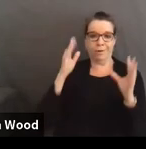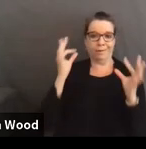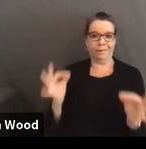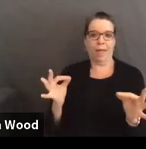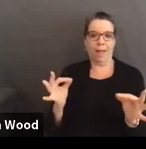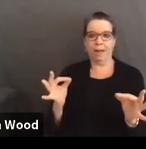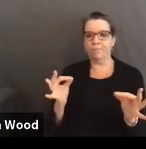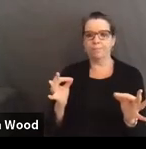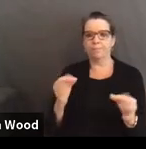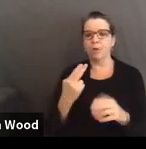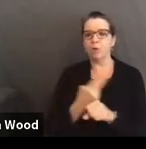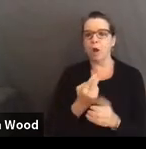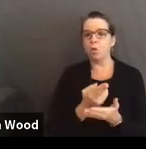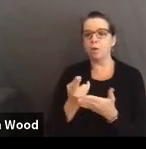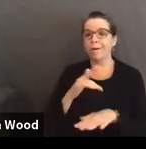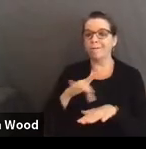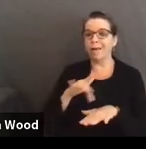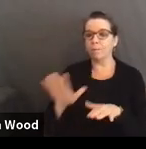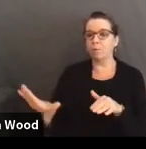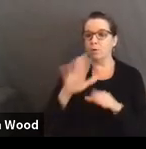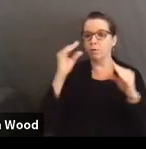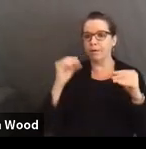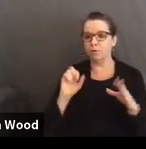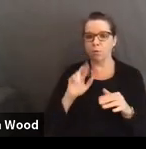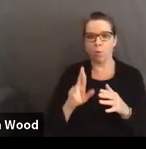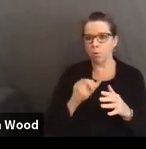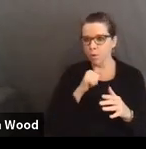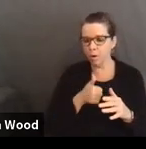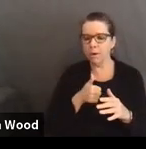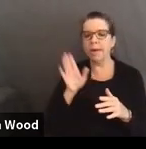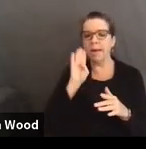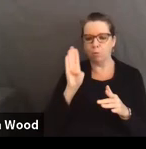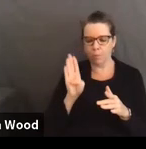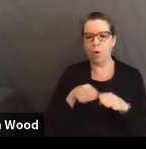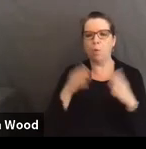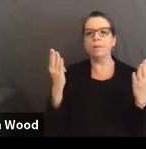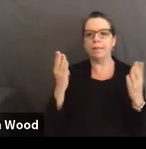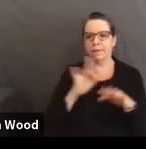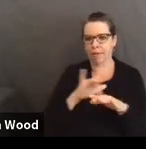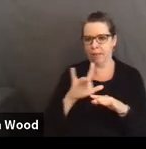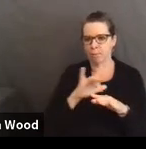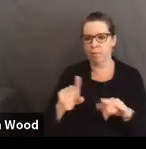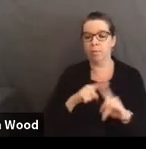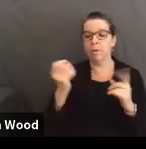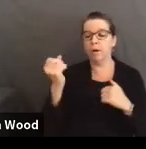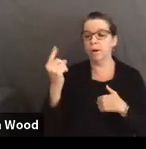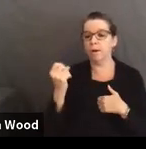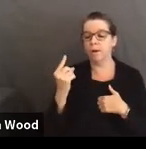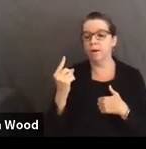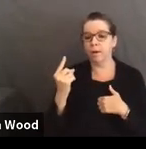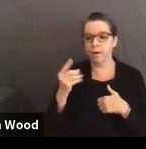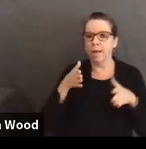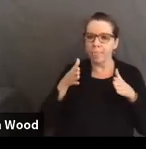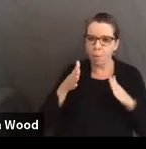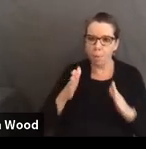a resource that's available to your teachers since it will be openly available. But again, the way